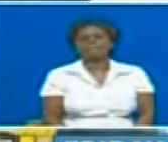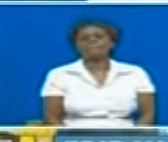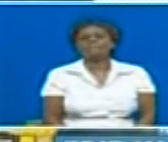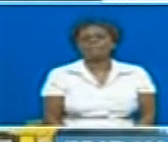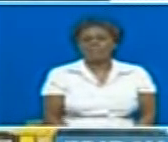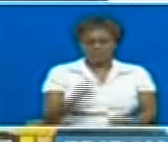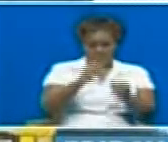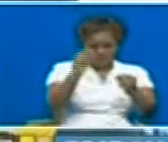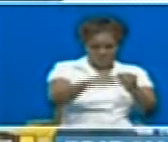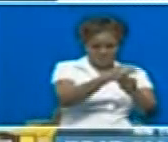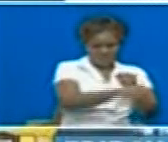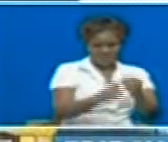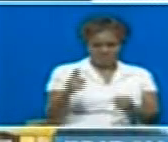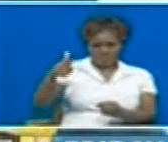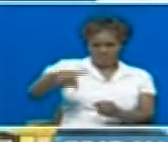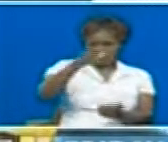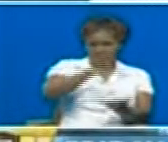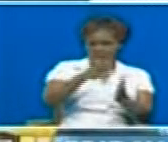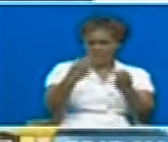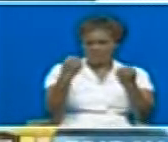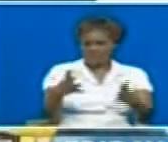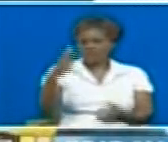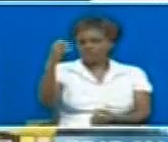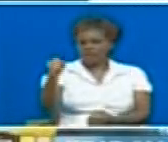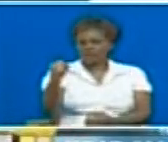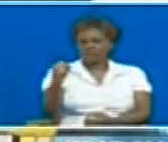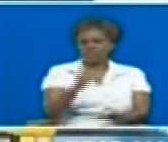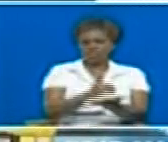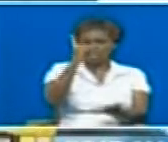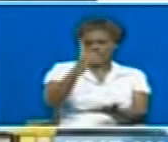While kerosene decreases by